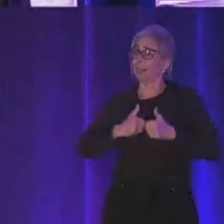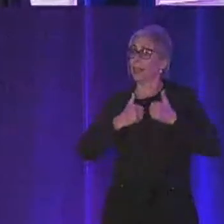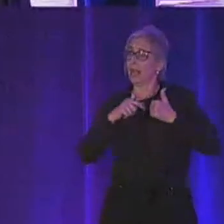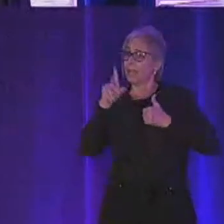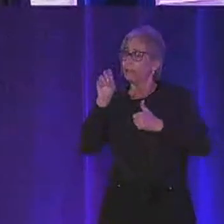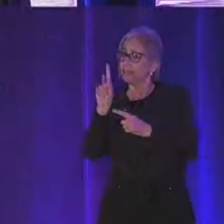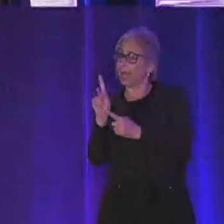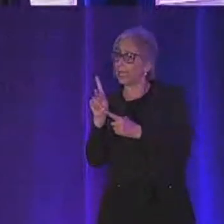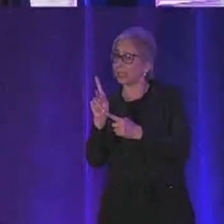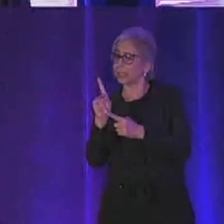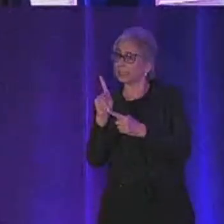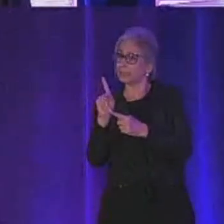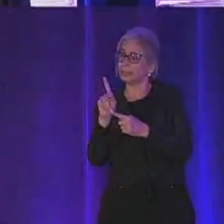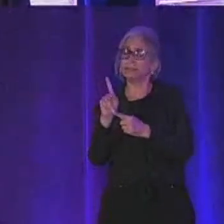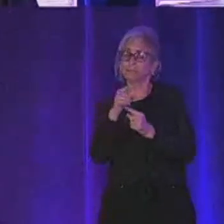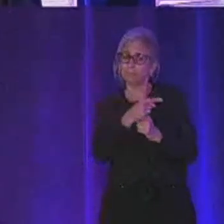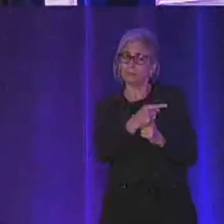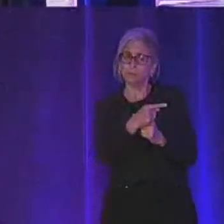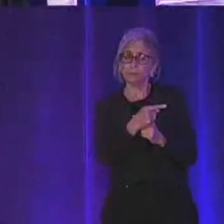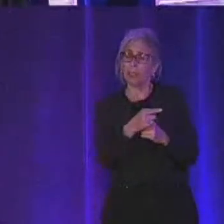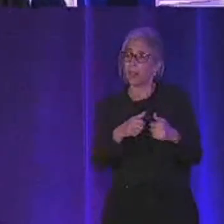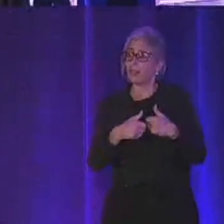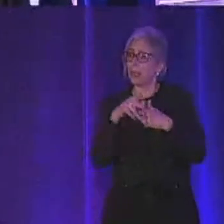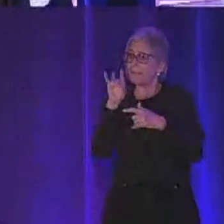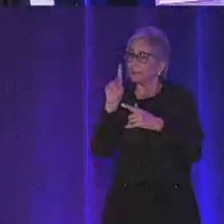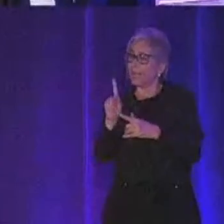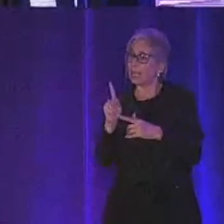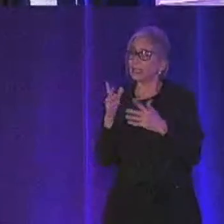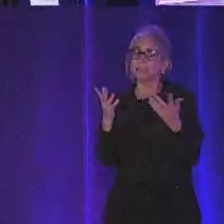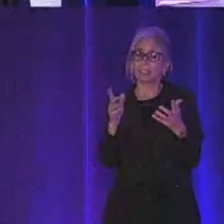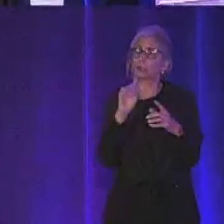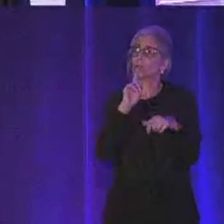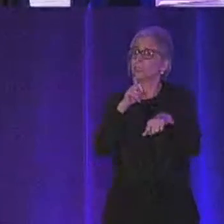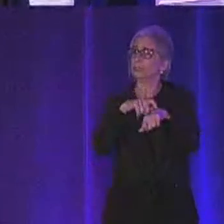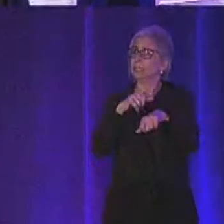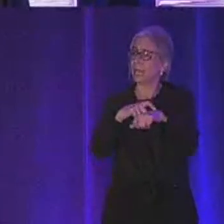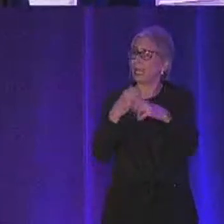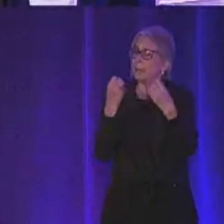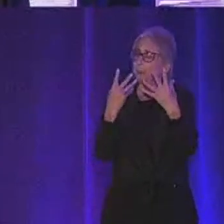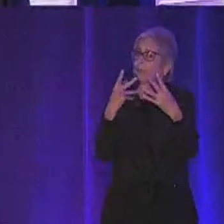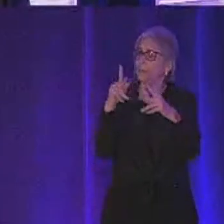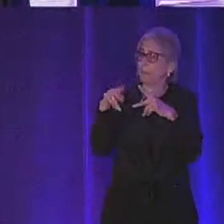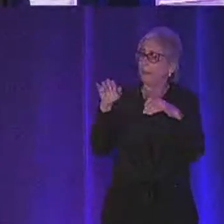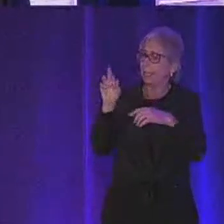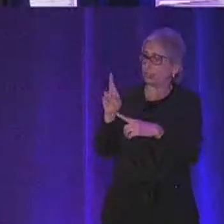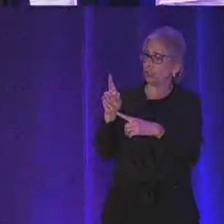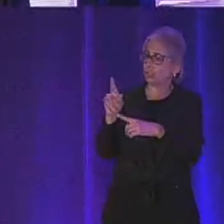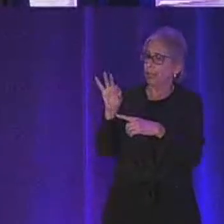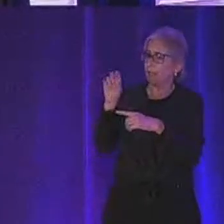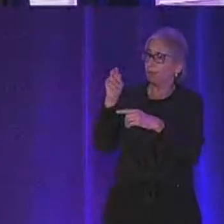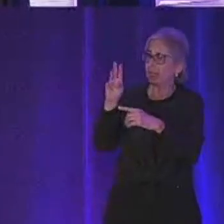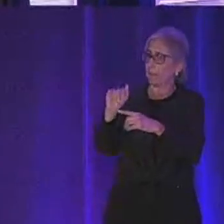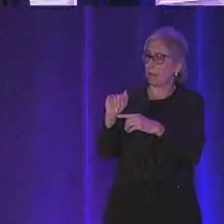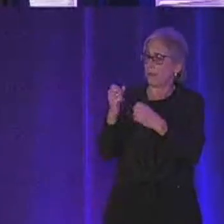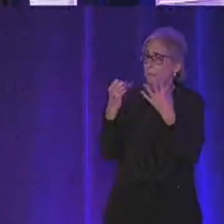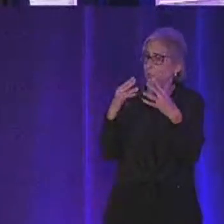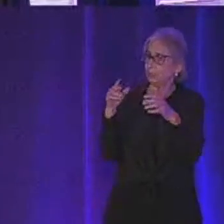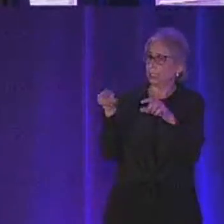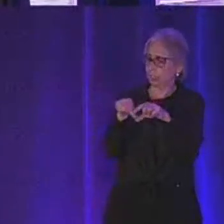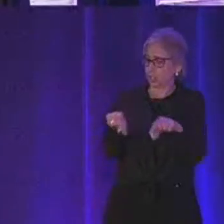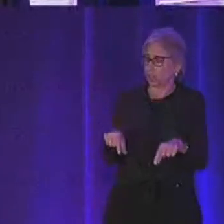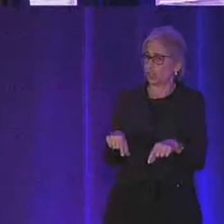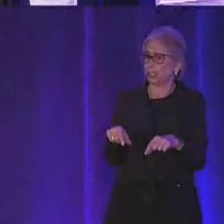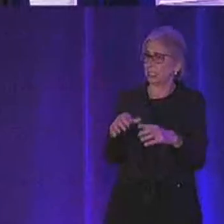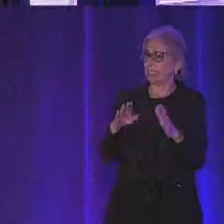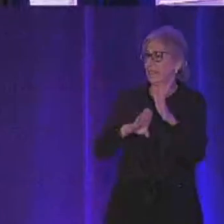little directory here. I want to show you. So live blocks' mission is to make like real-time multiplayer collaborative things like Figma, like multi-cursor, approachable. It's a